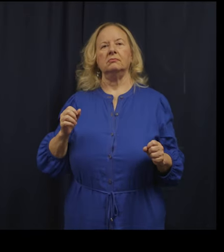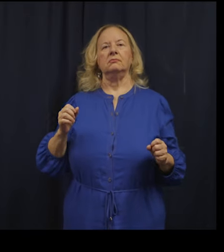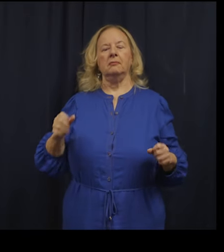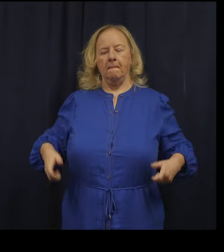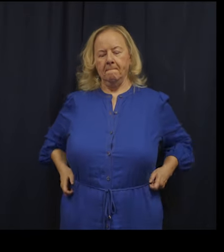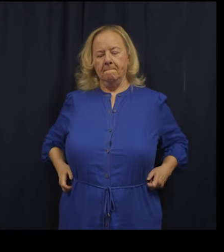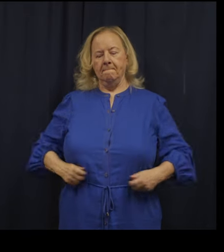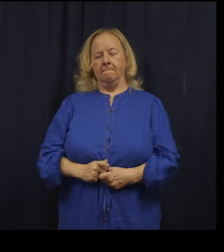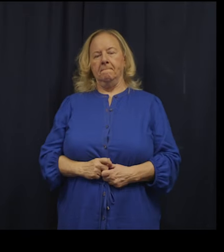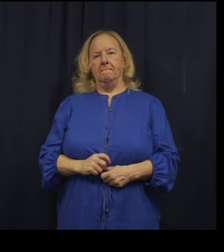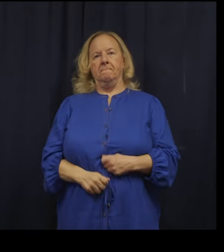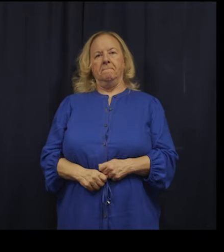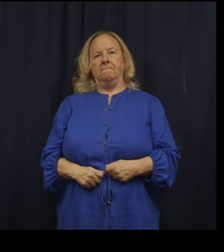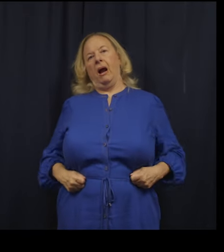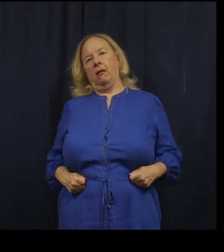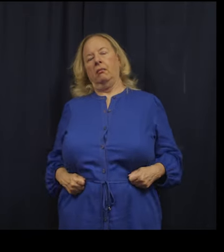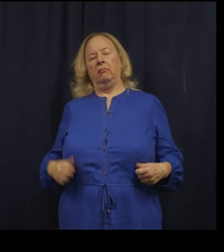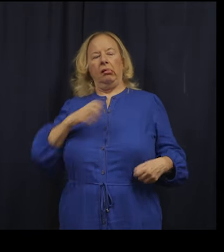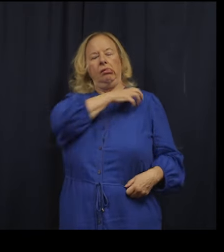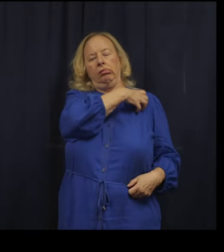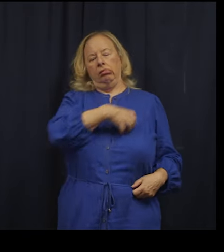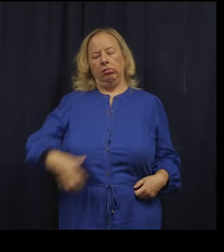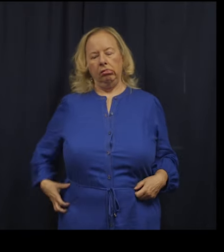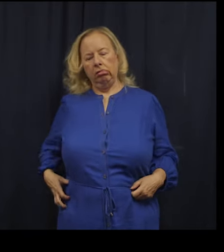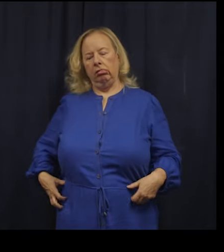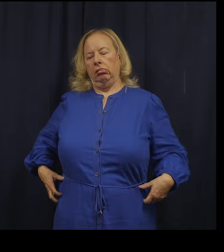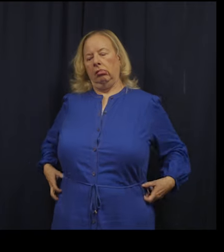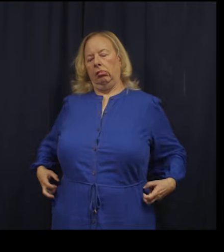Everybody buckled in? Shoulder straps on?